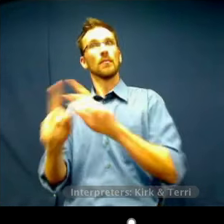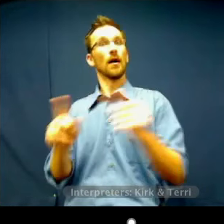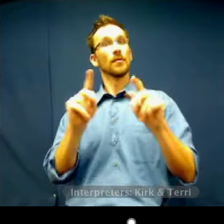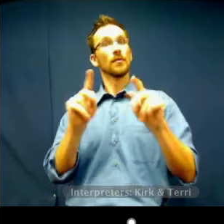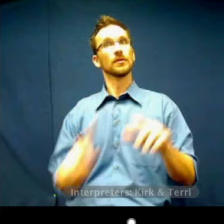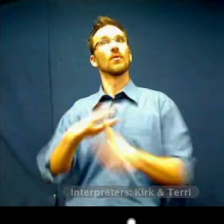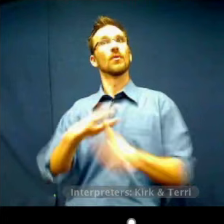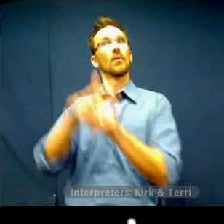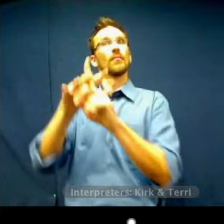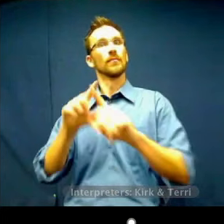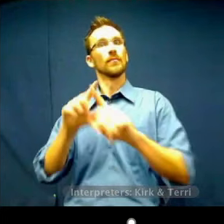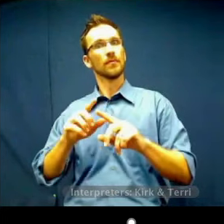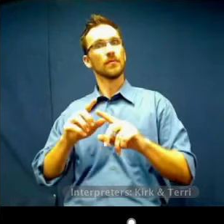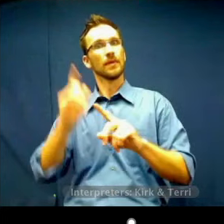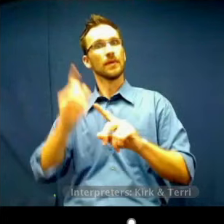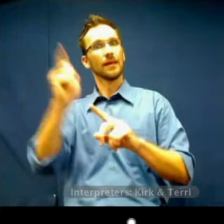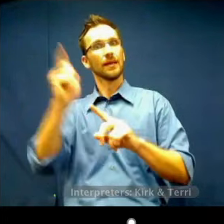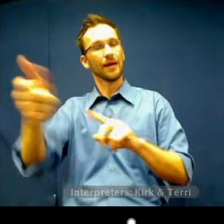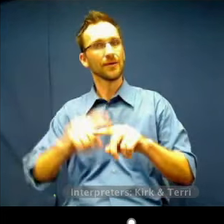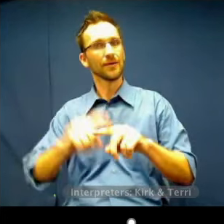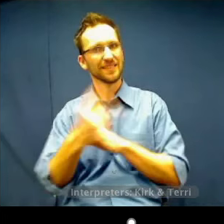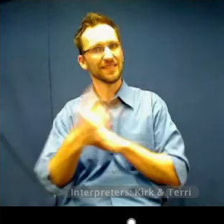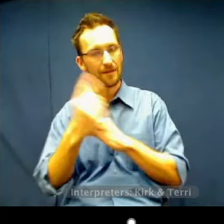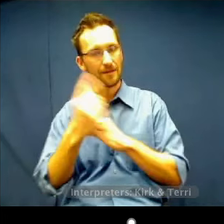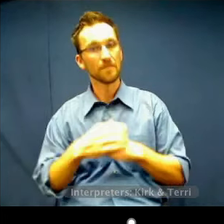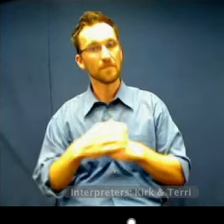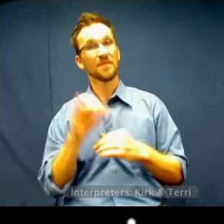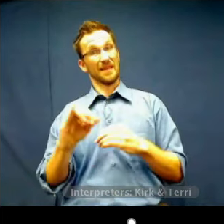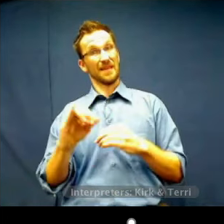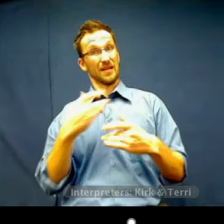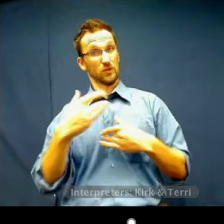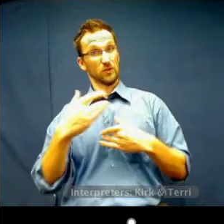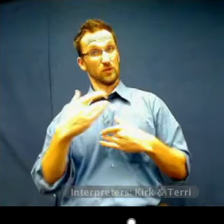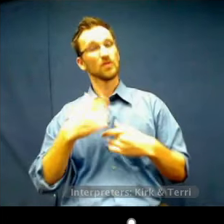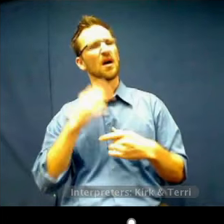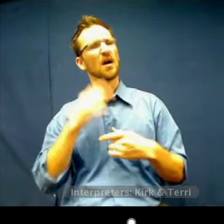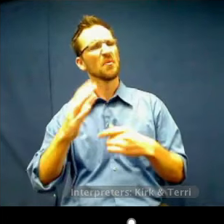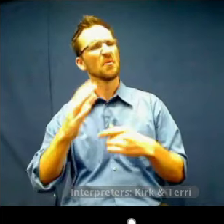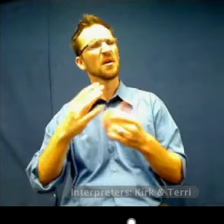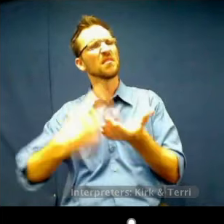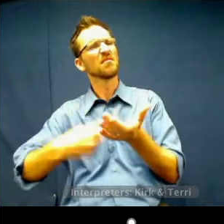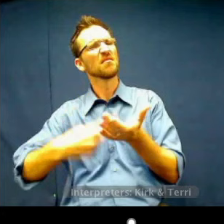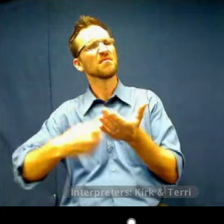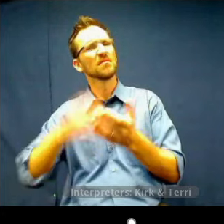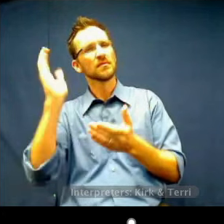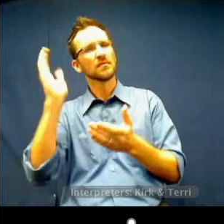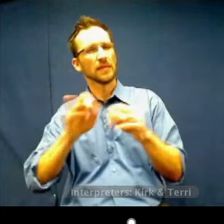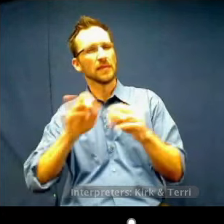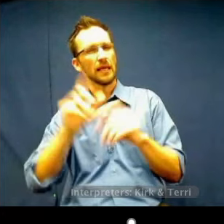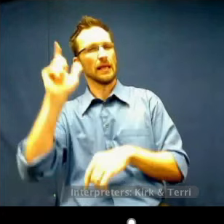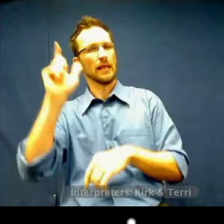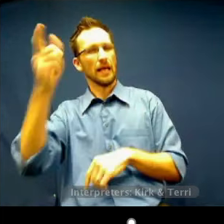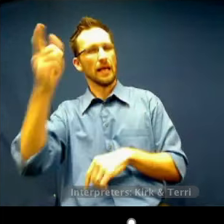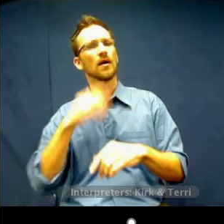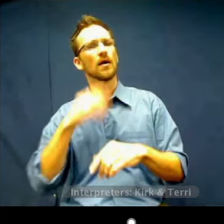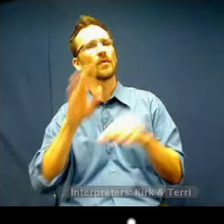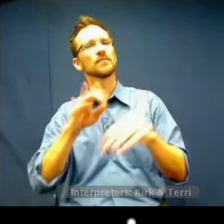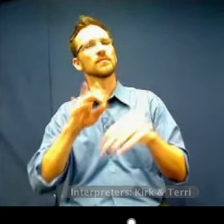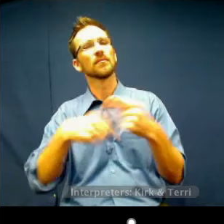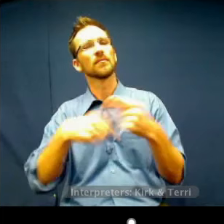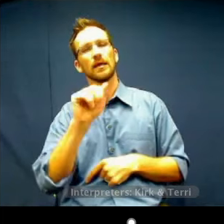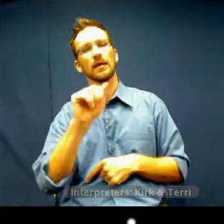So I actually address this particular point a little bit later when I talk about ADR and the interpreting